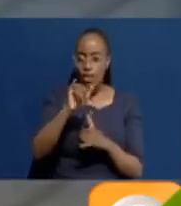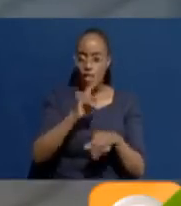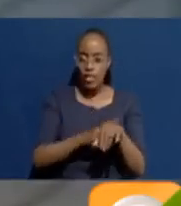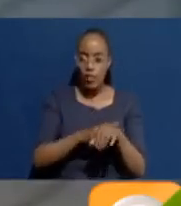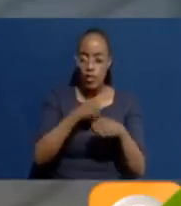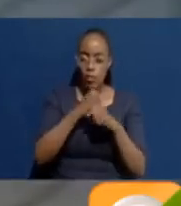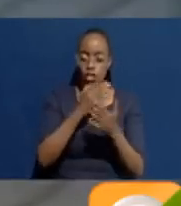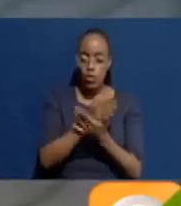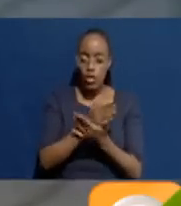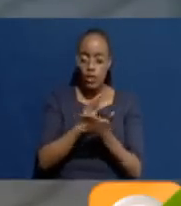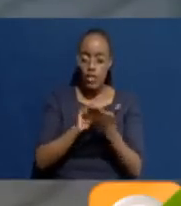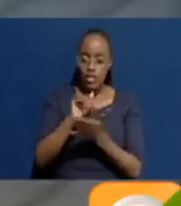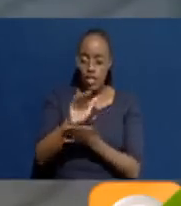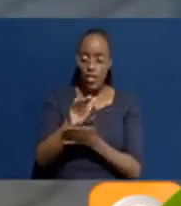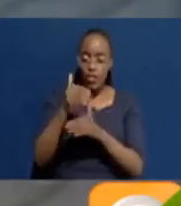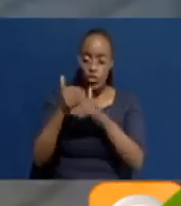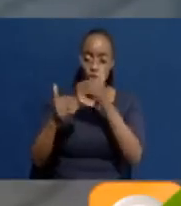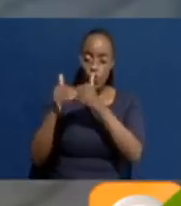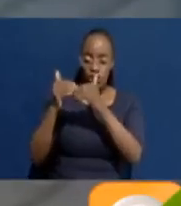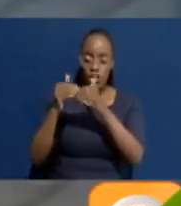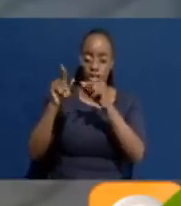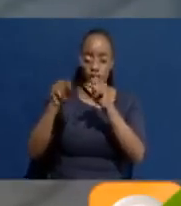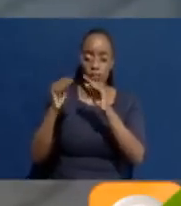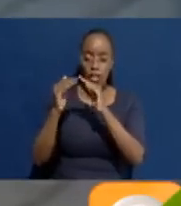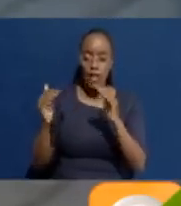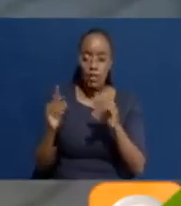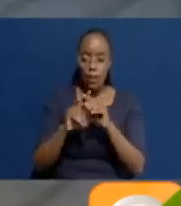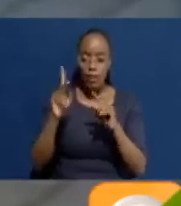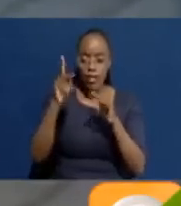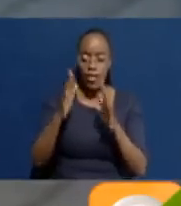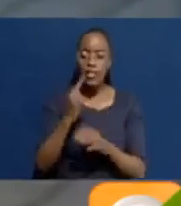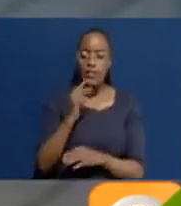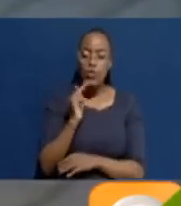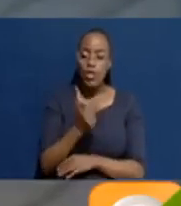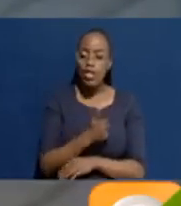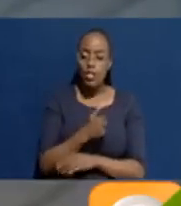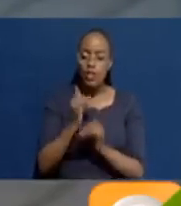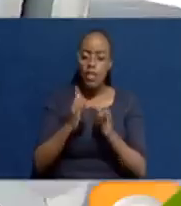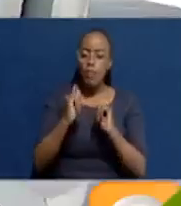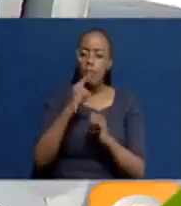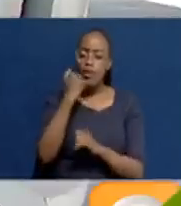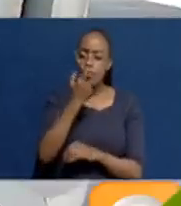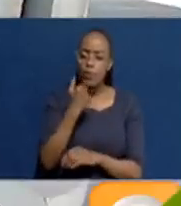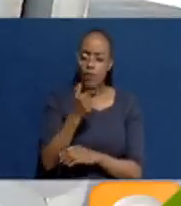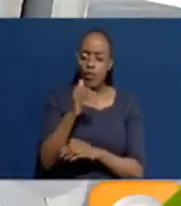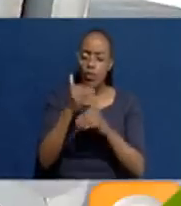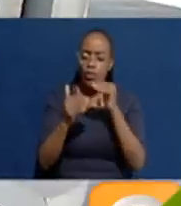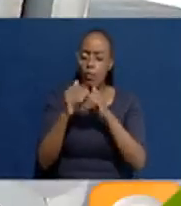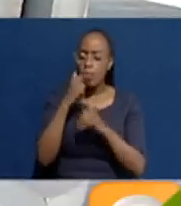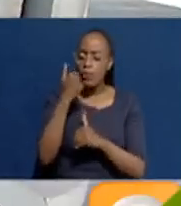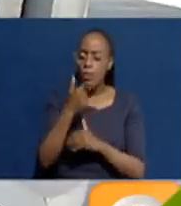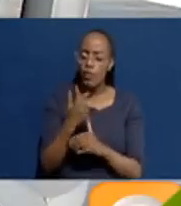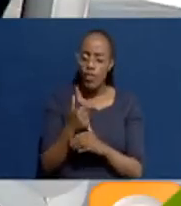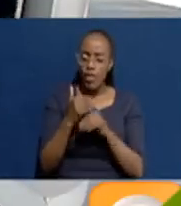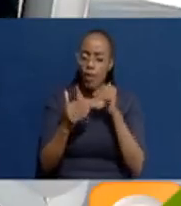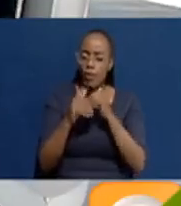to making sure that it goes to building affordable housing. But Kenyans told us. Who will implement those buildings? I mean, the building